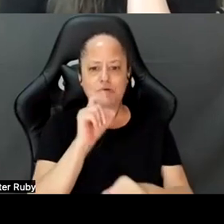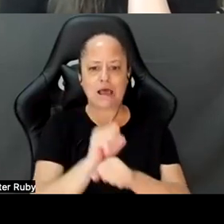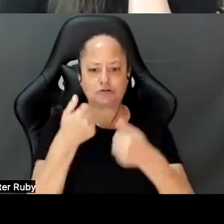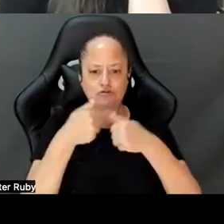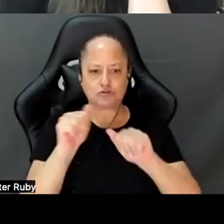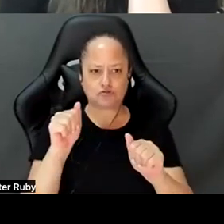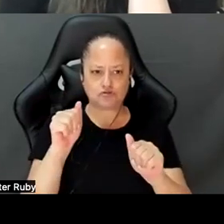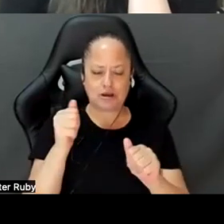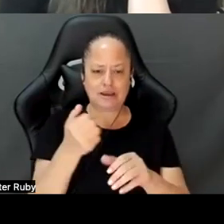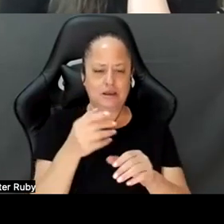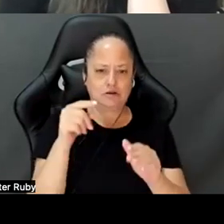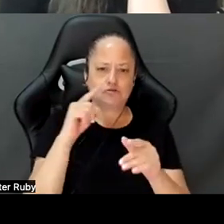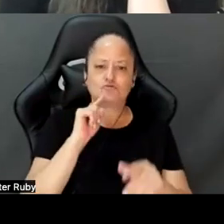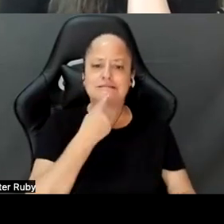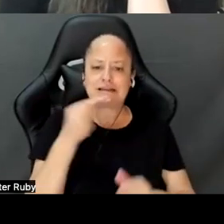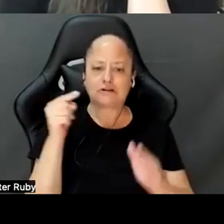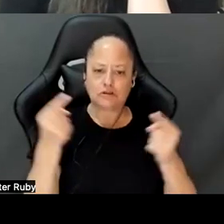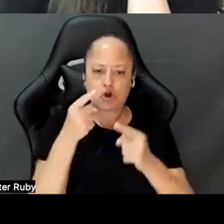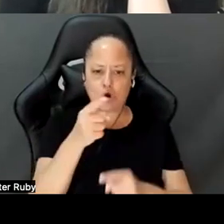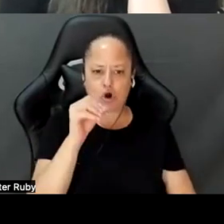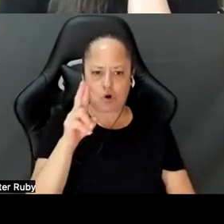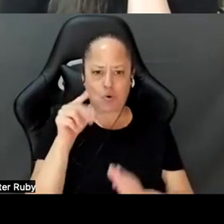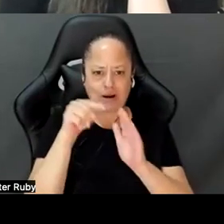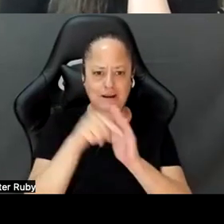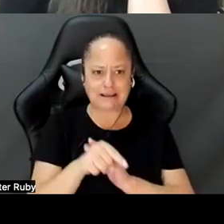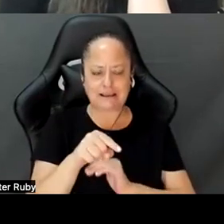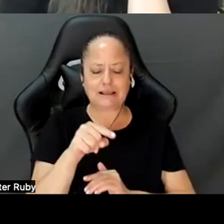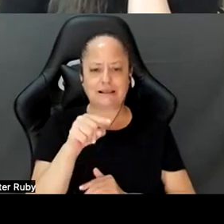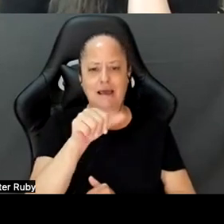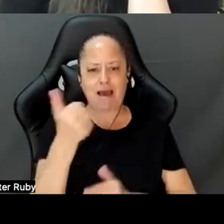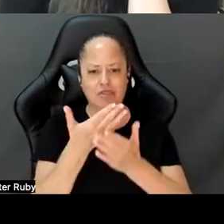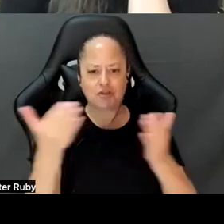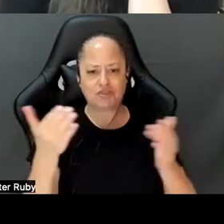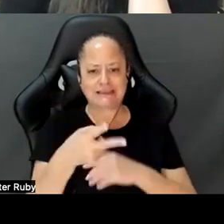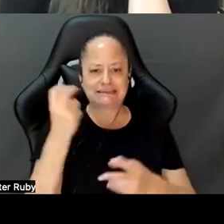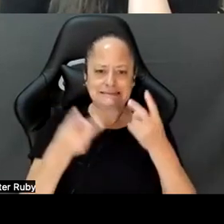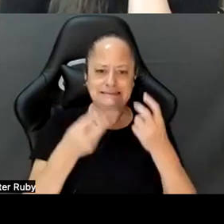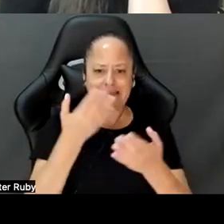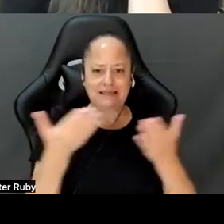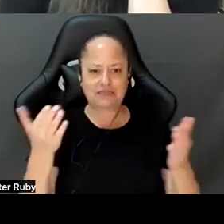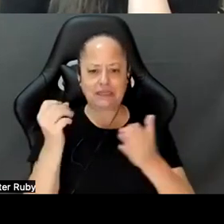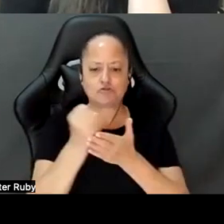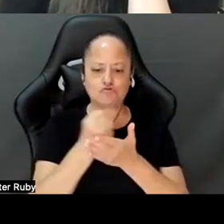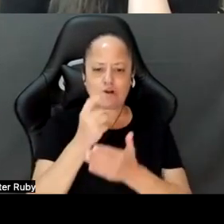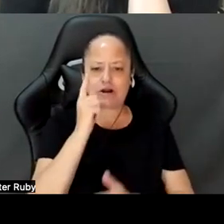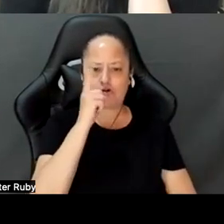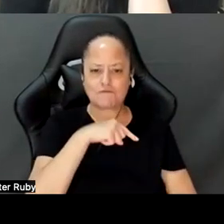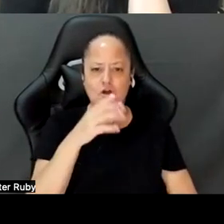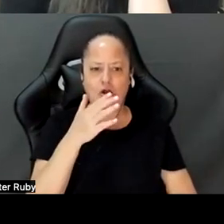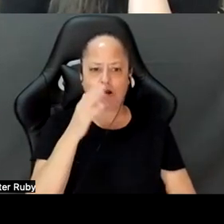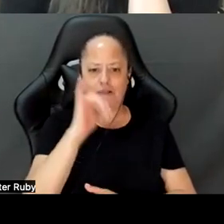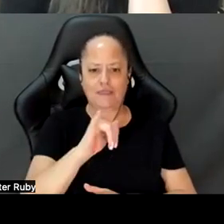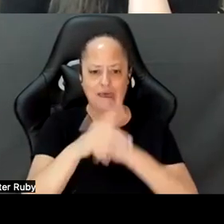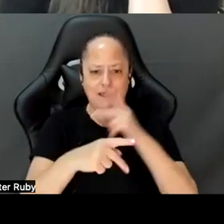your life, to seriously harm you, or to act out and do other things like stealing things, card fraud, in my case, that type